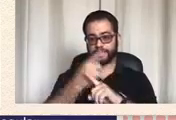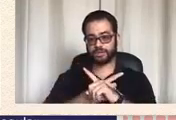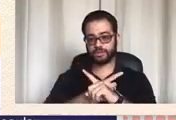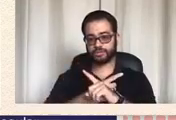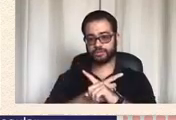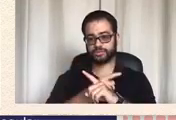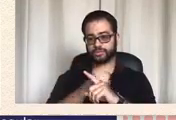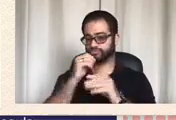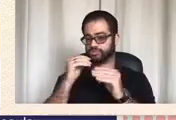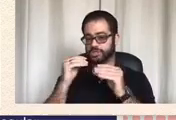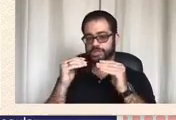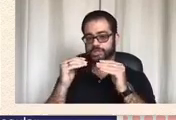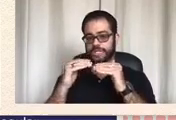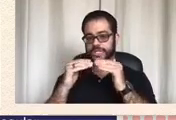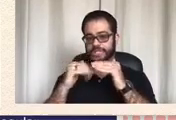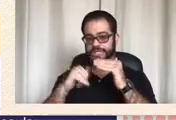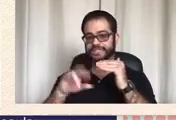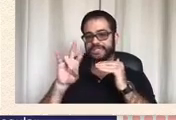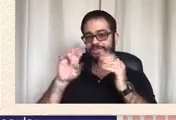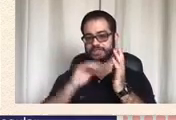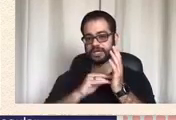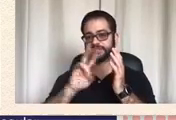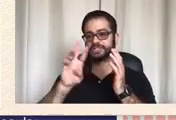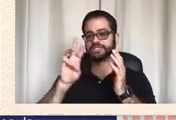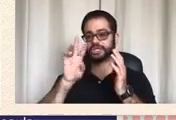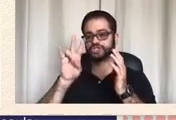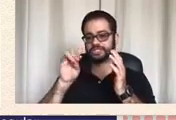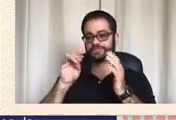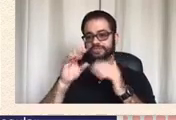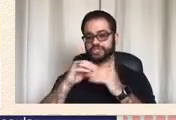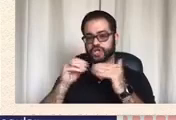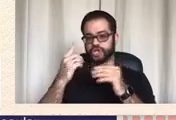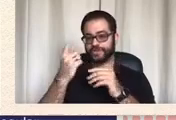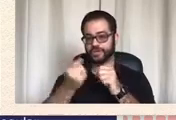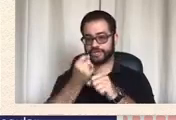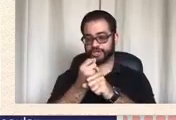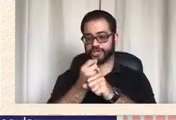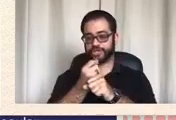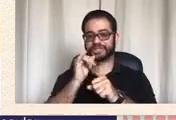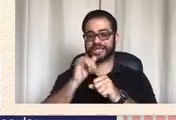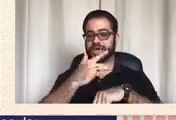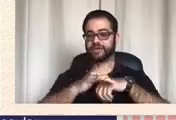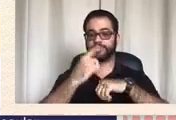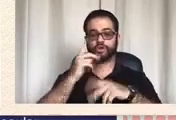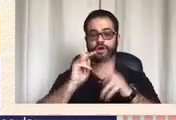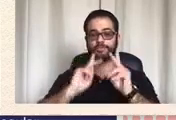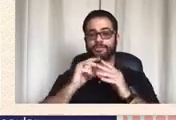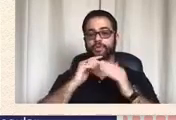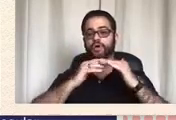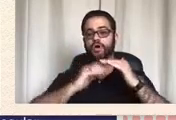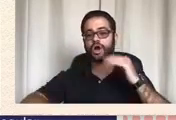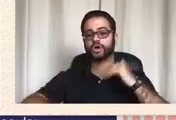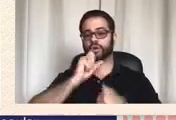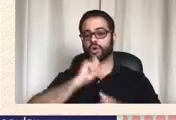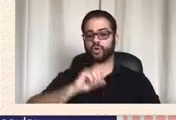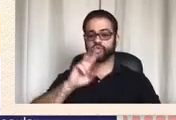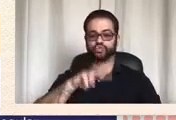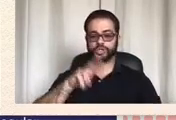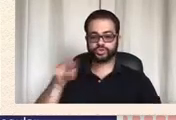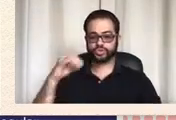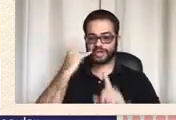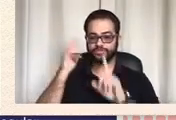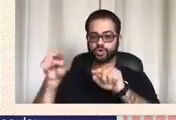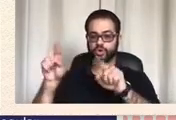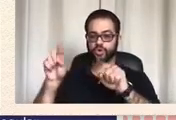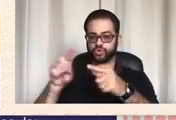$7,670 a year. These are available to persons under 22 who are regularly attending school. So this is not